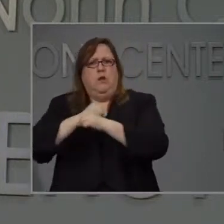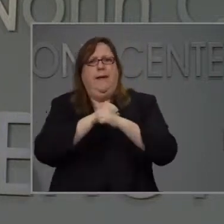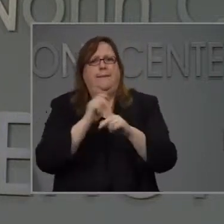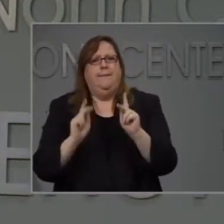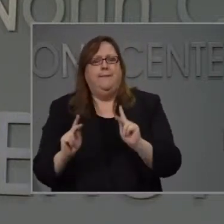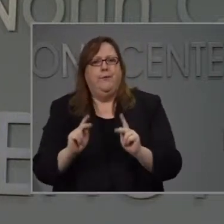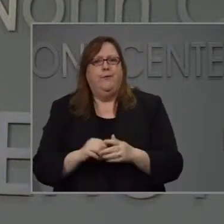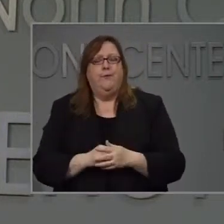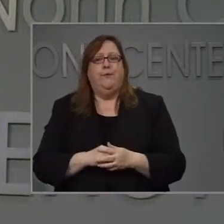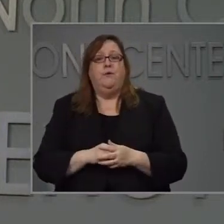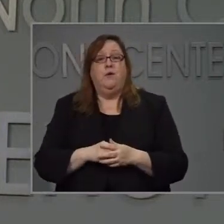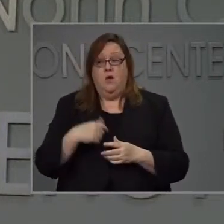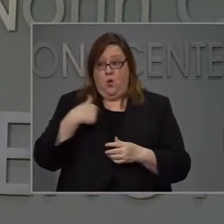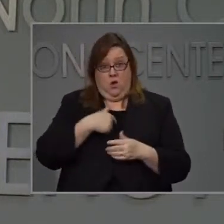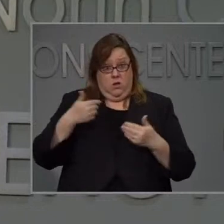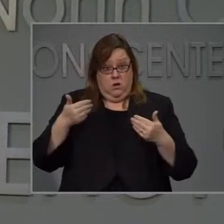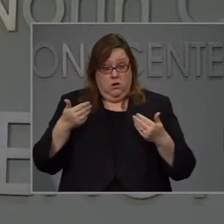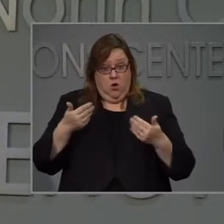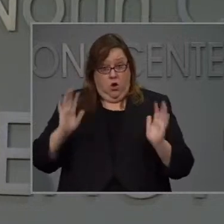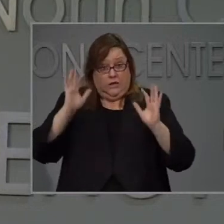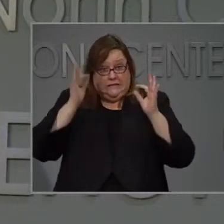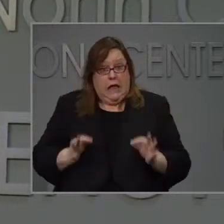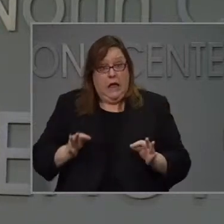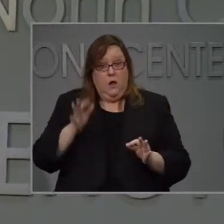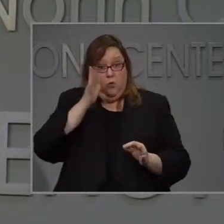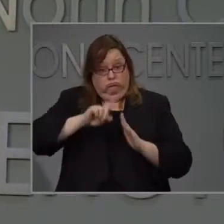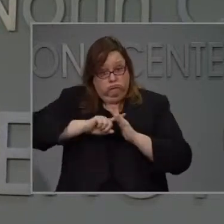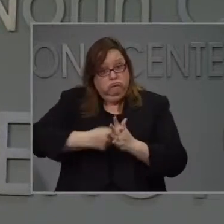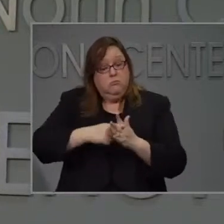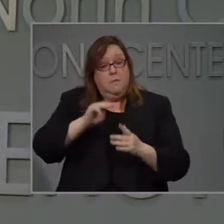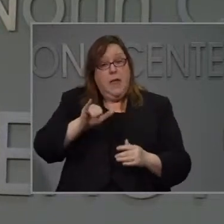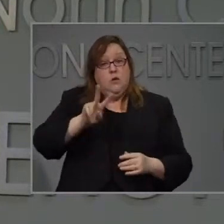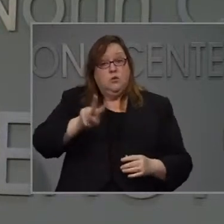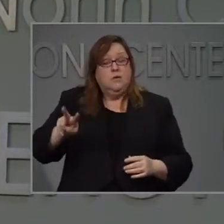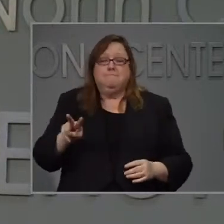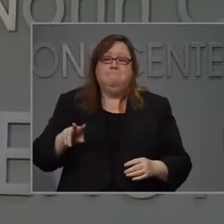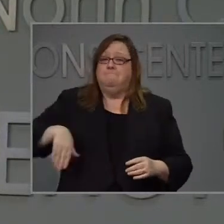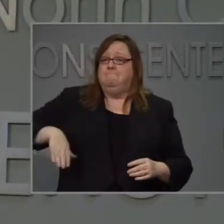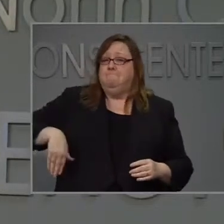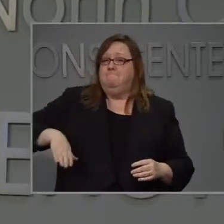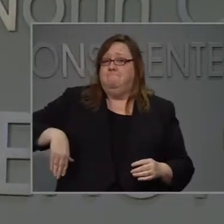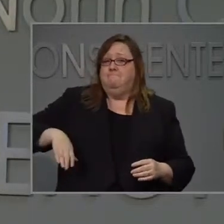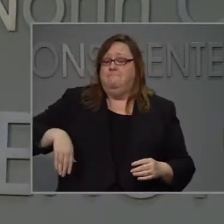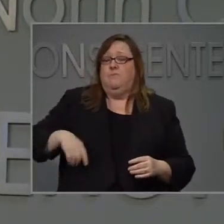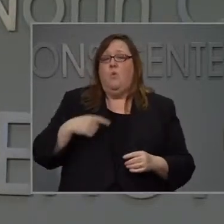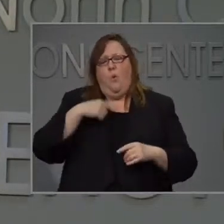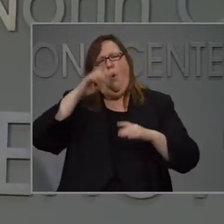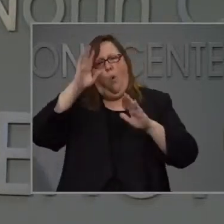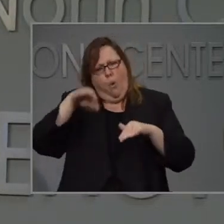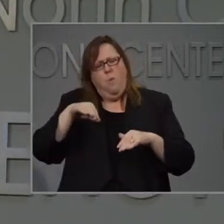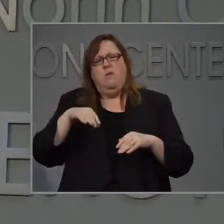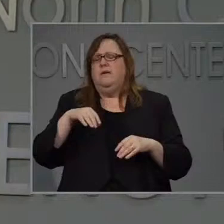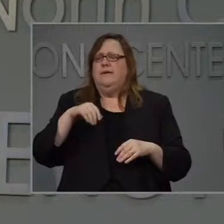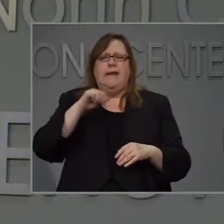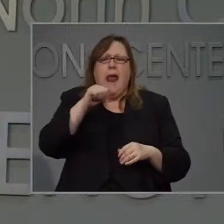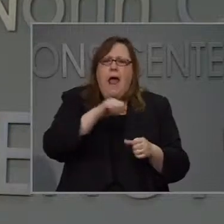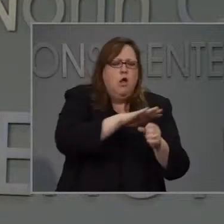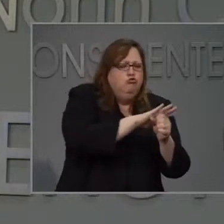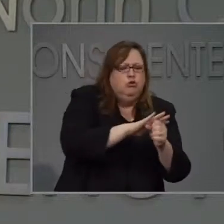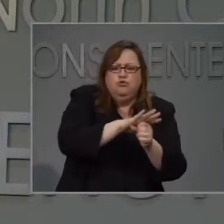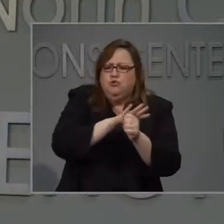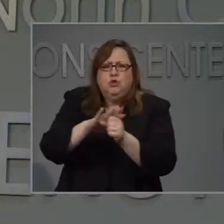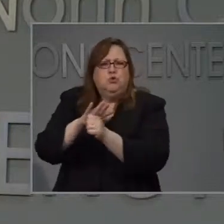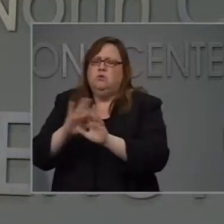will be on May 22nd, but we're hoping that this will be a statewide move into